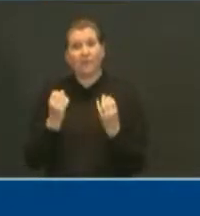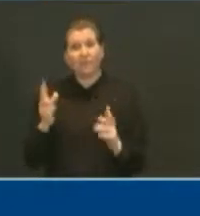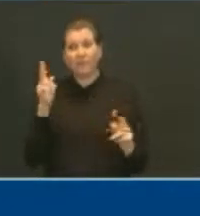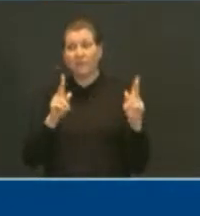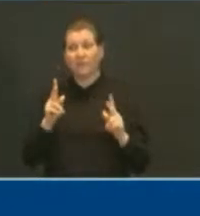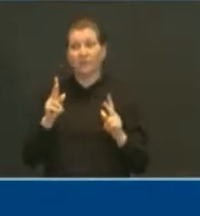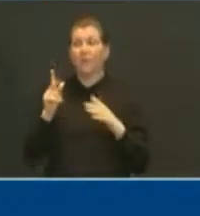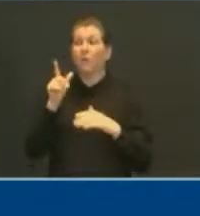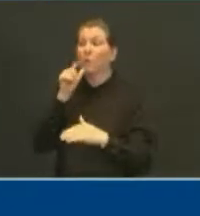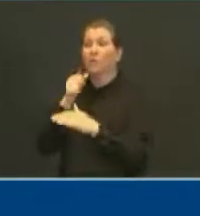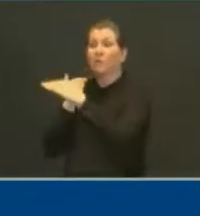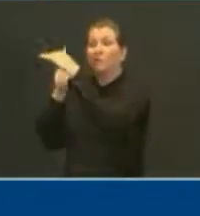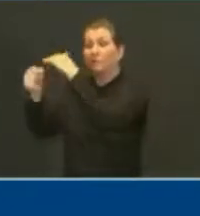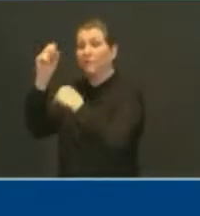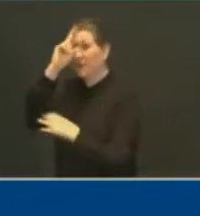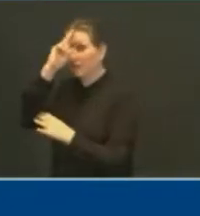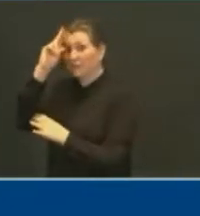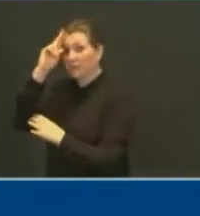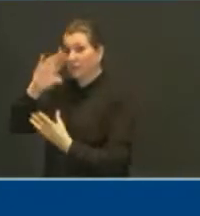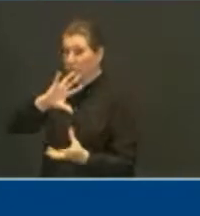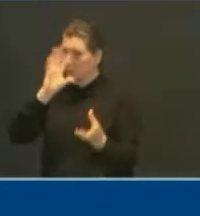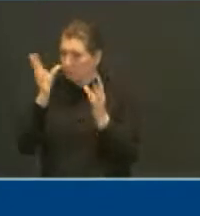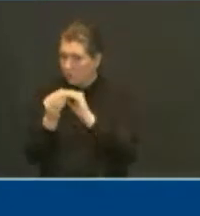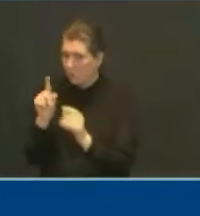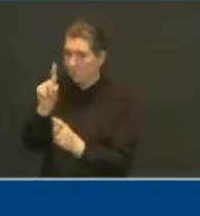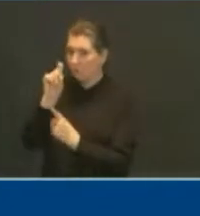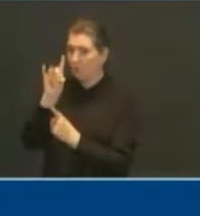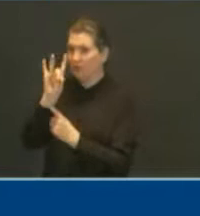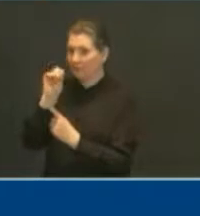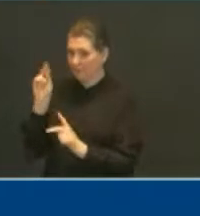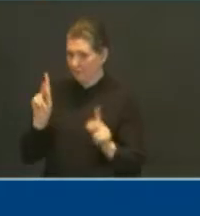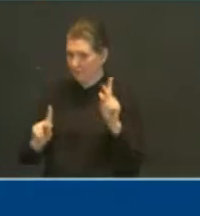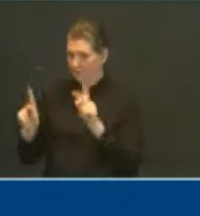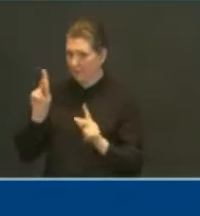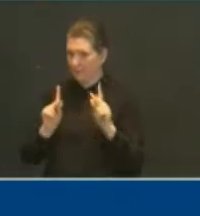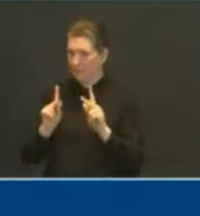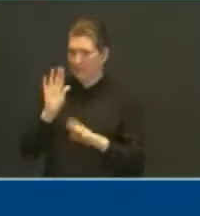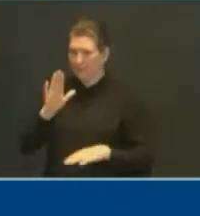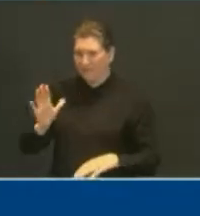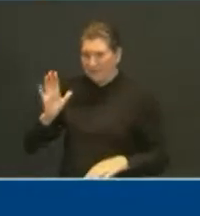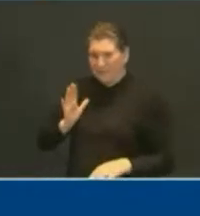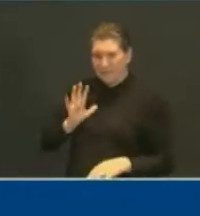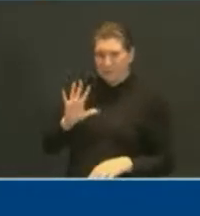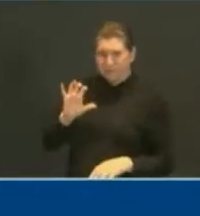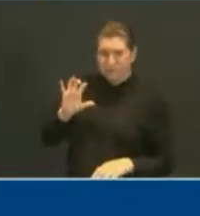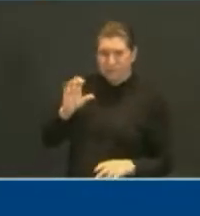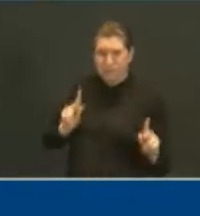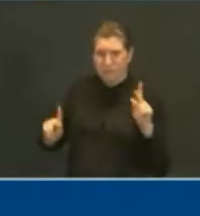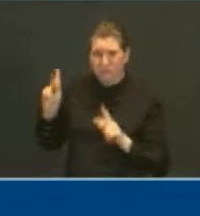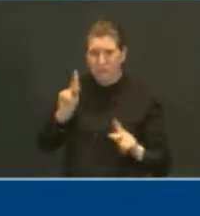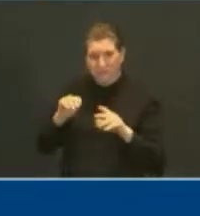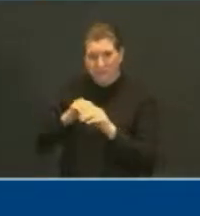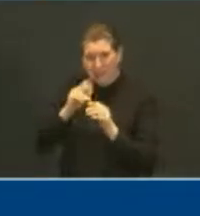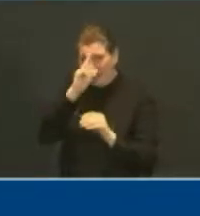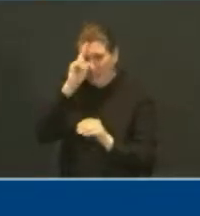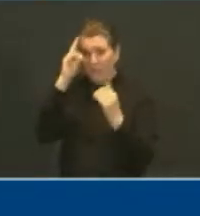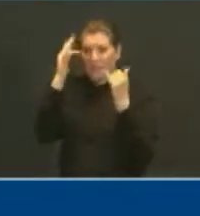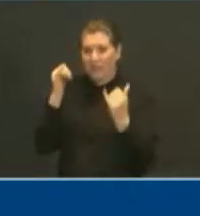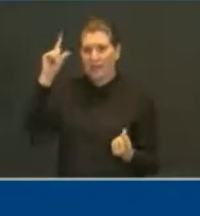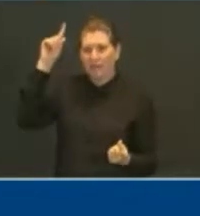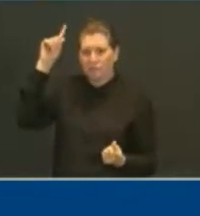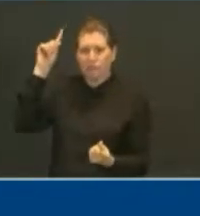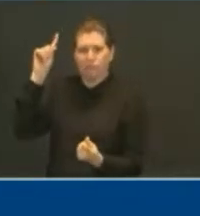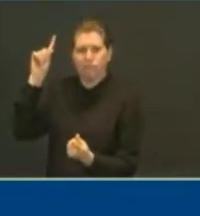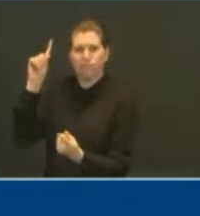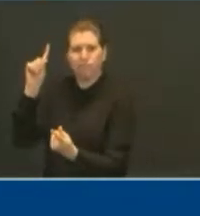is 180, down from around 500 people hospitalized on days in December.